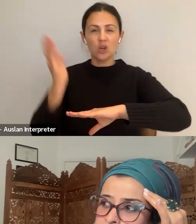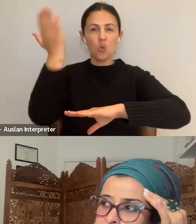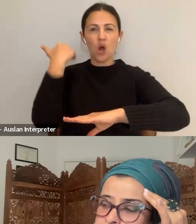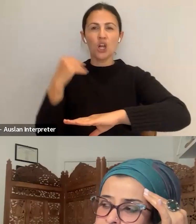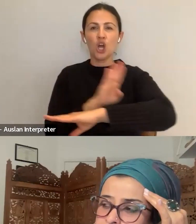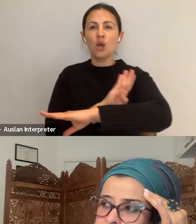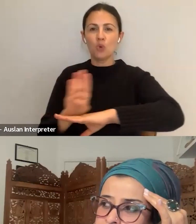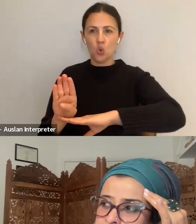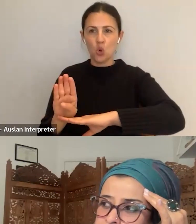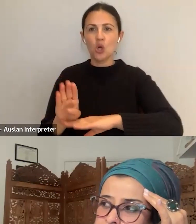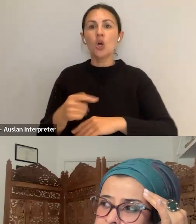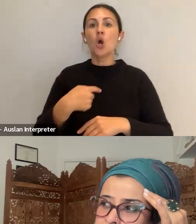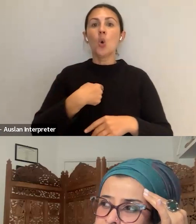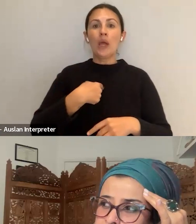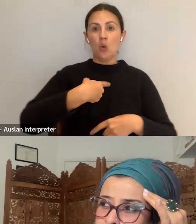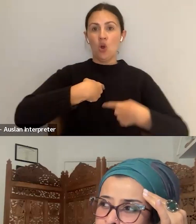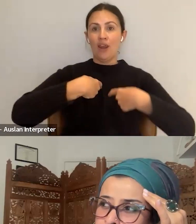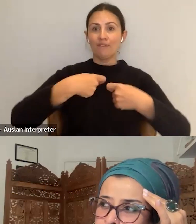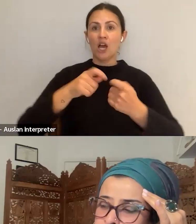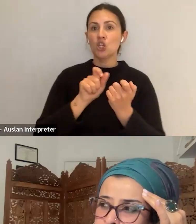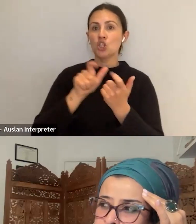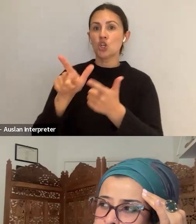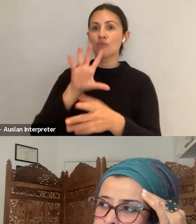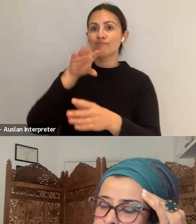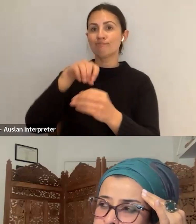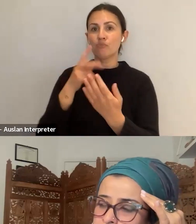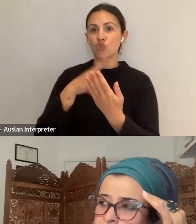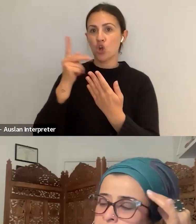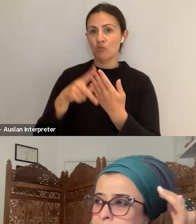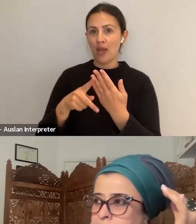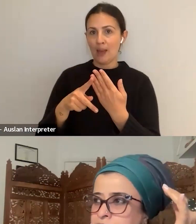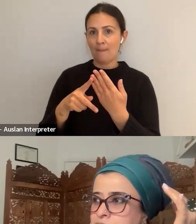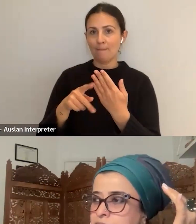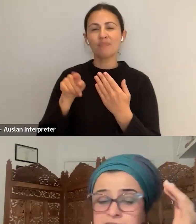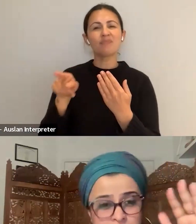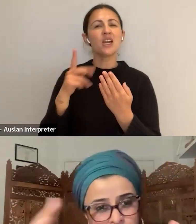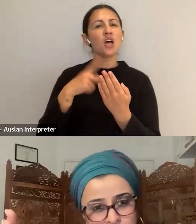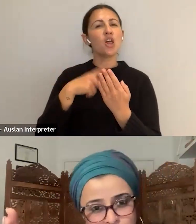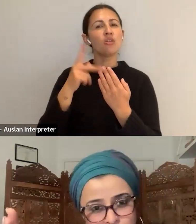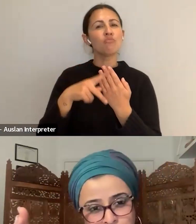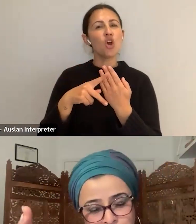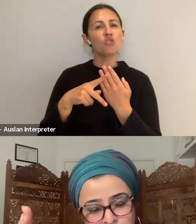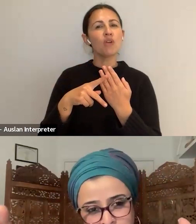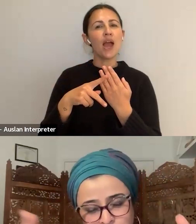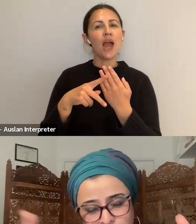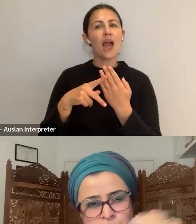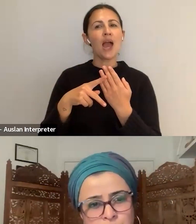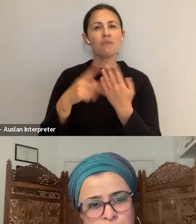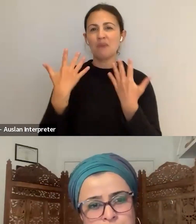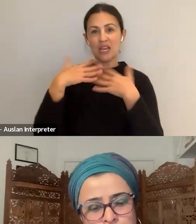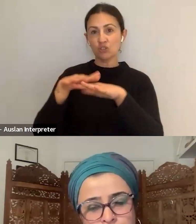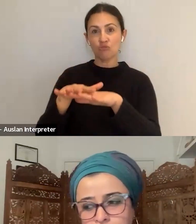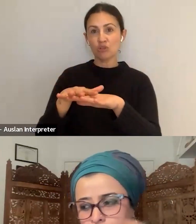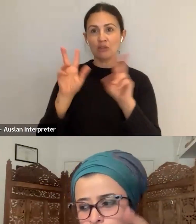board was invited to participate in this program, which is very it is very mainstream. It's